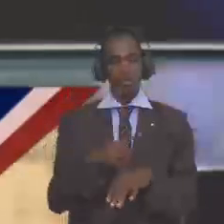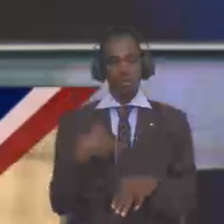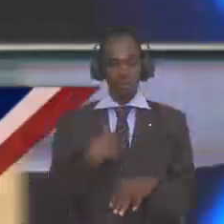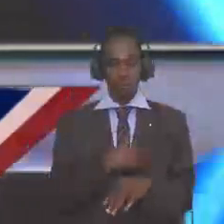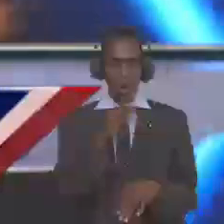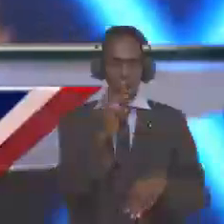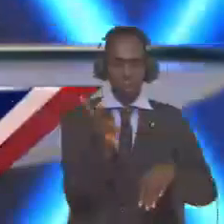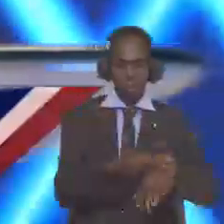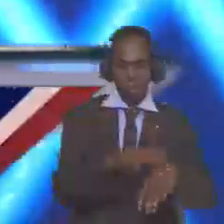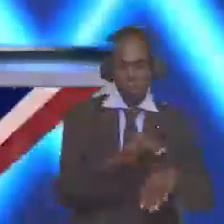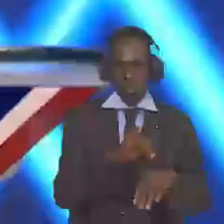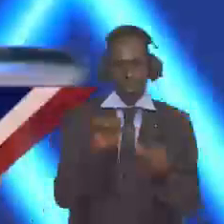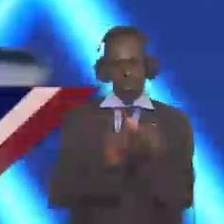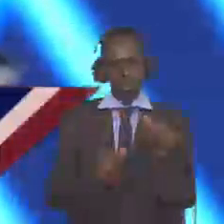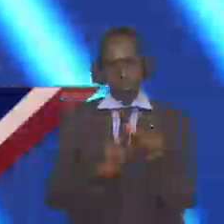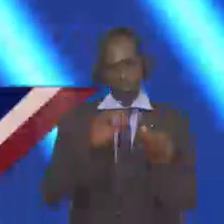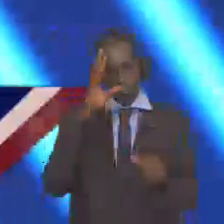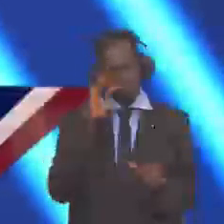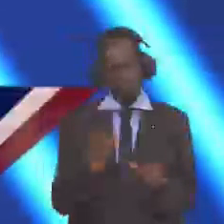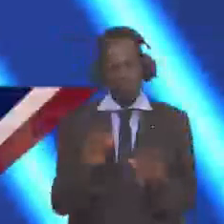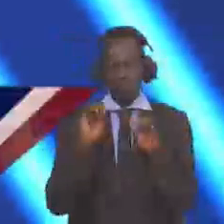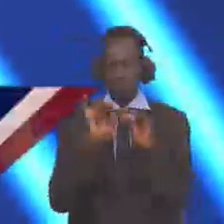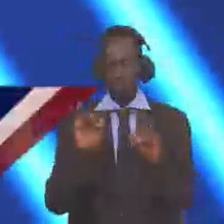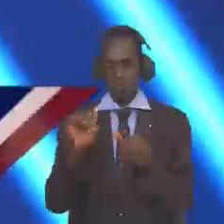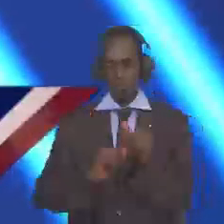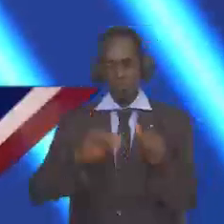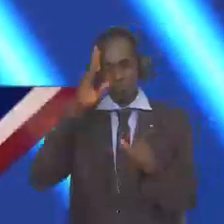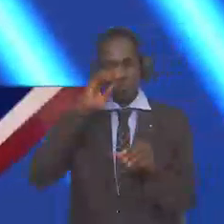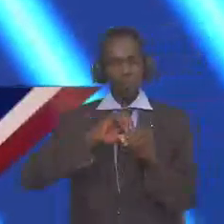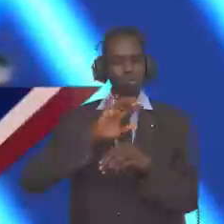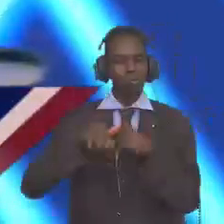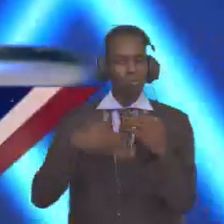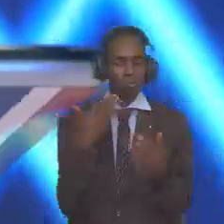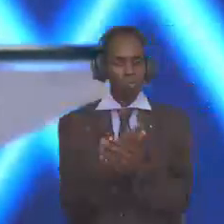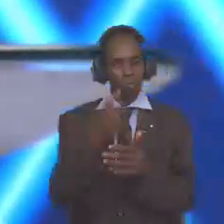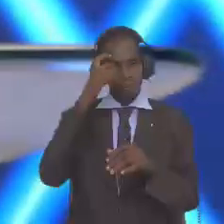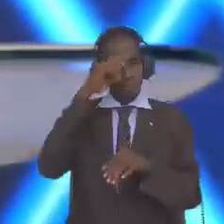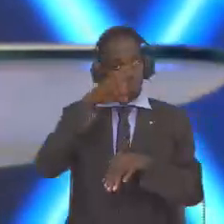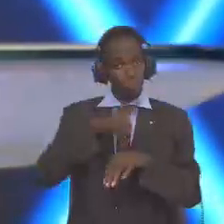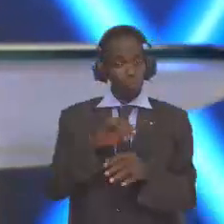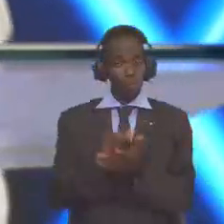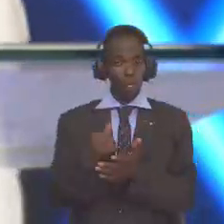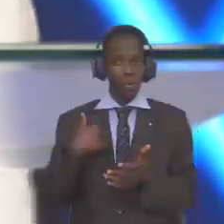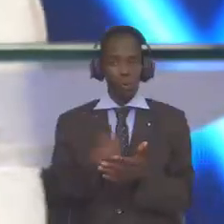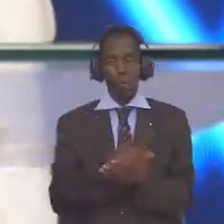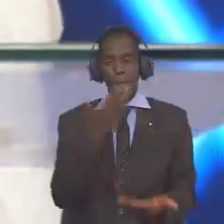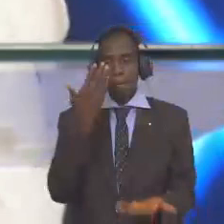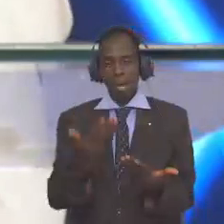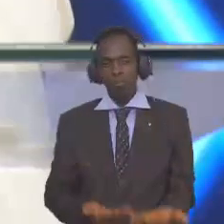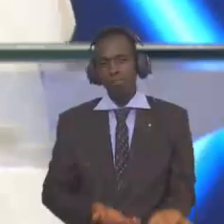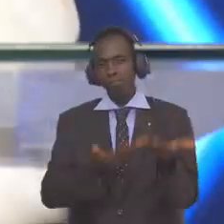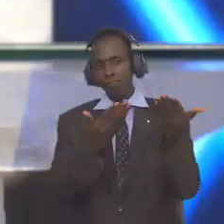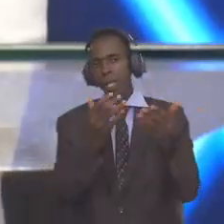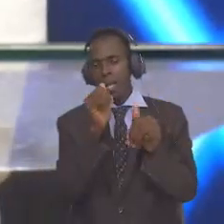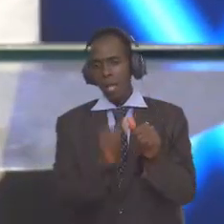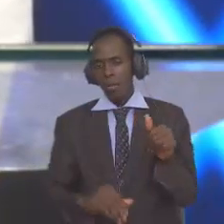man, and we're teaching every man in all wisdom, that we may present every man, look at